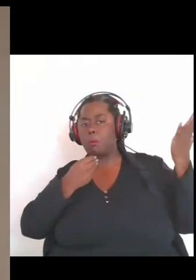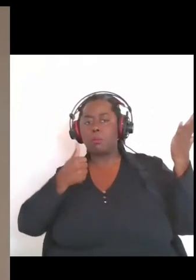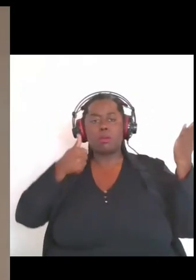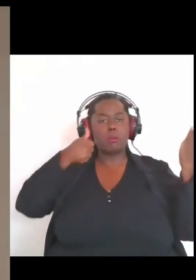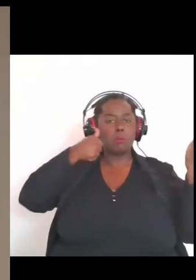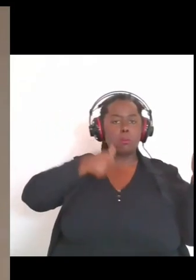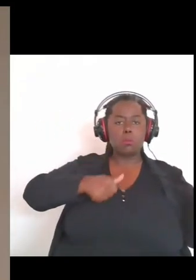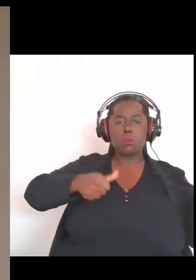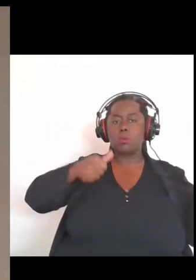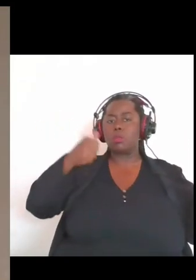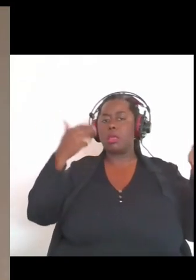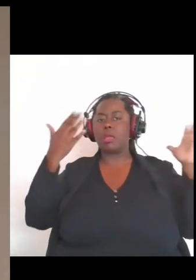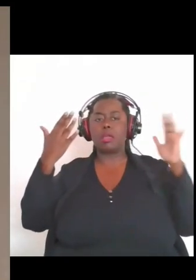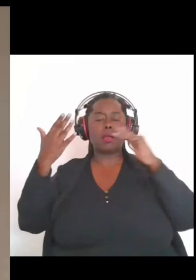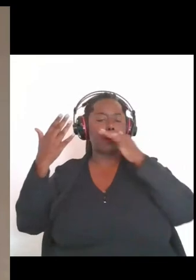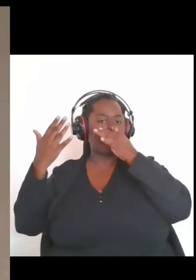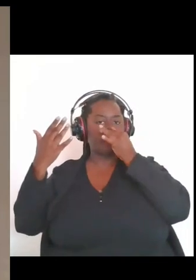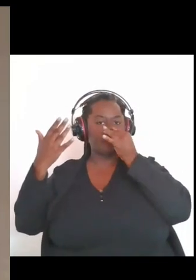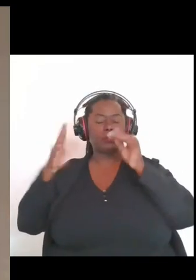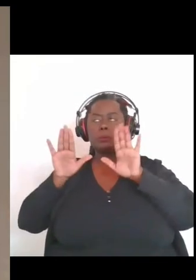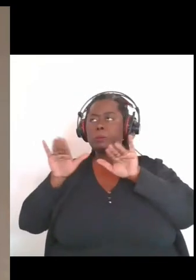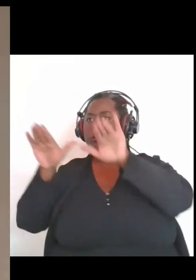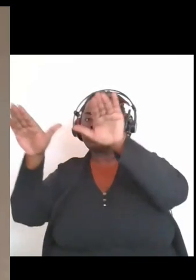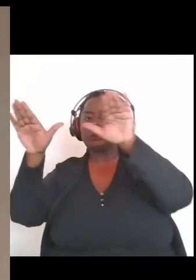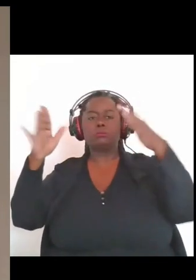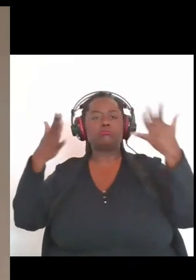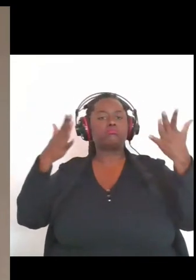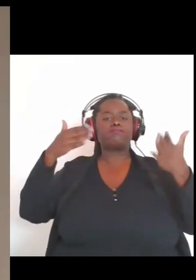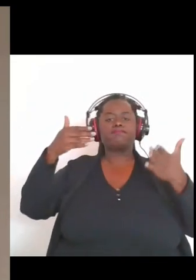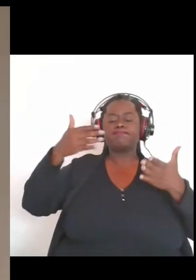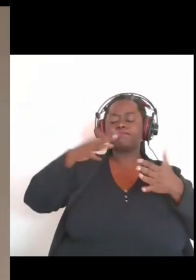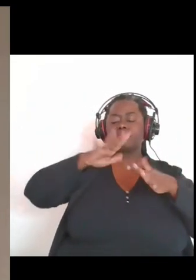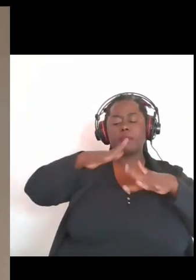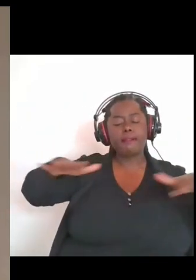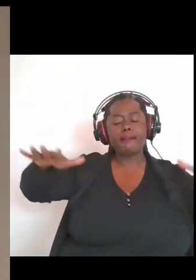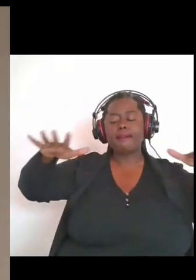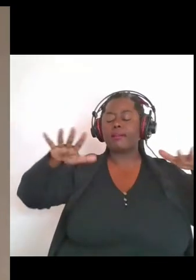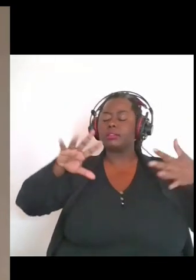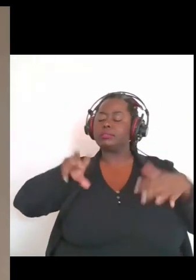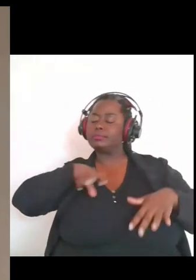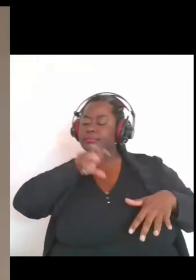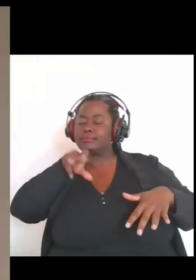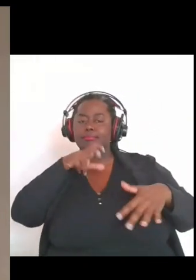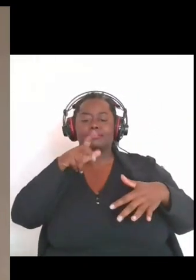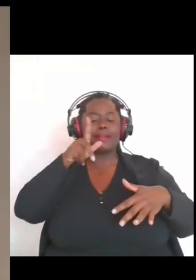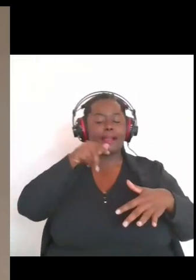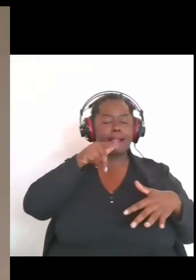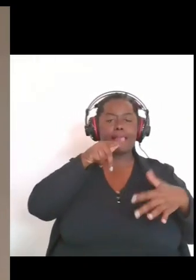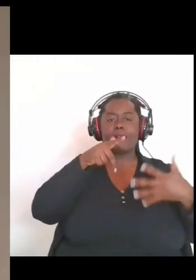air I'm a serpent I'm water